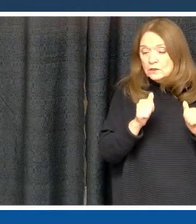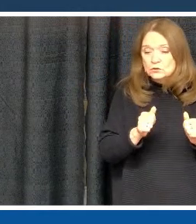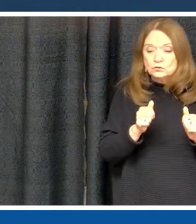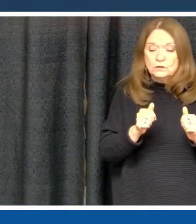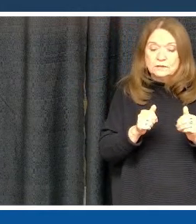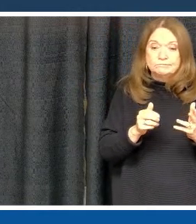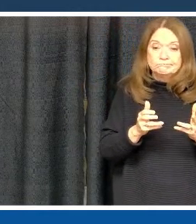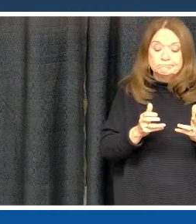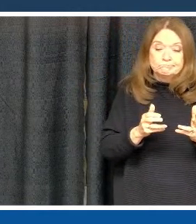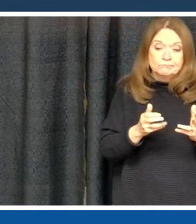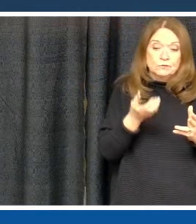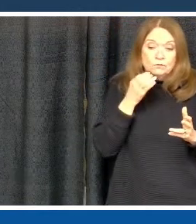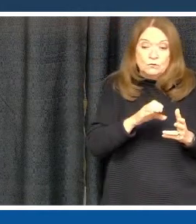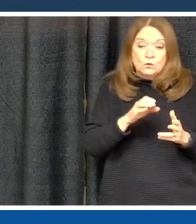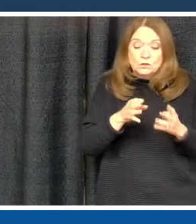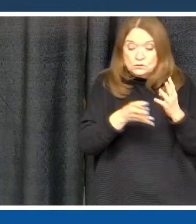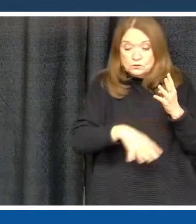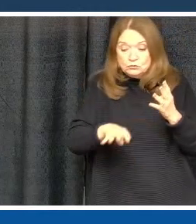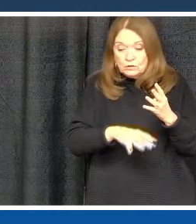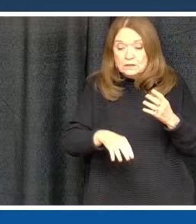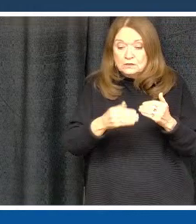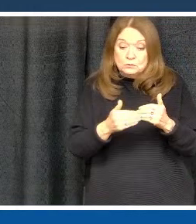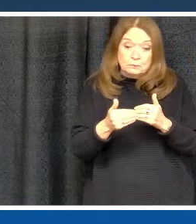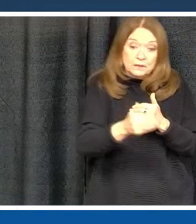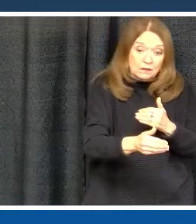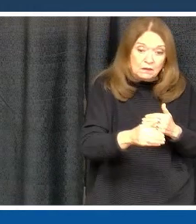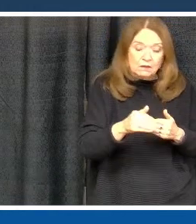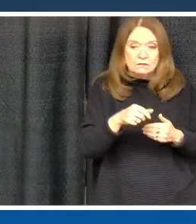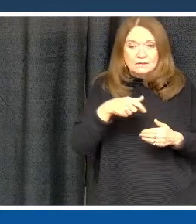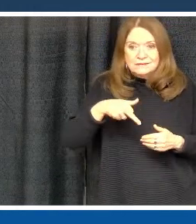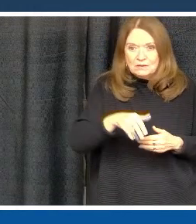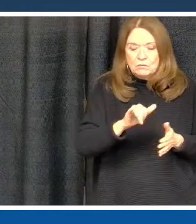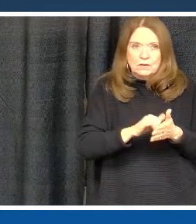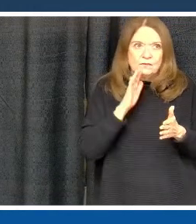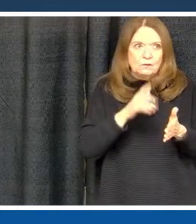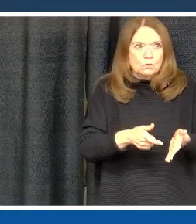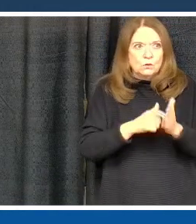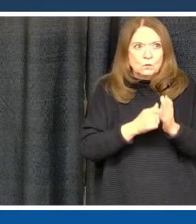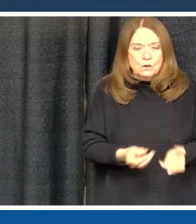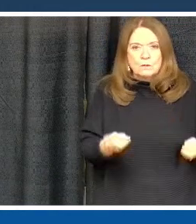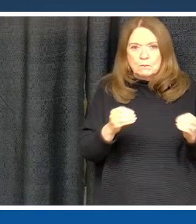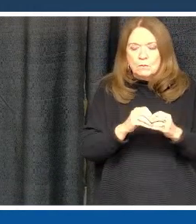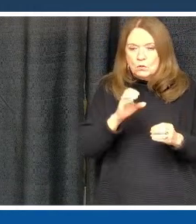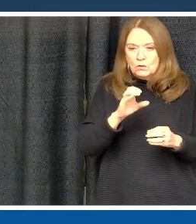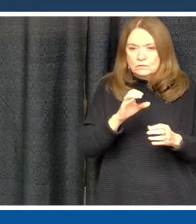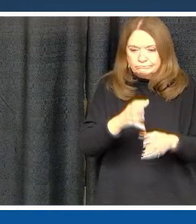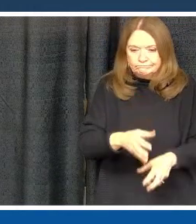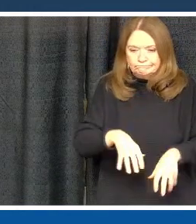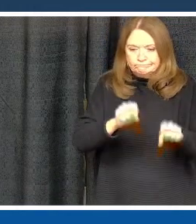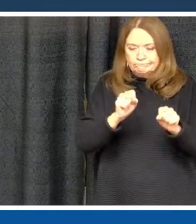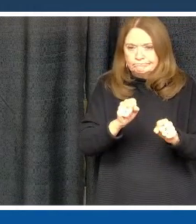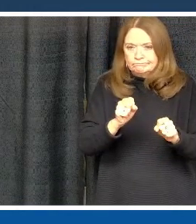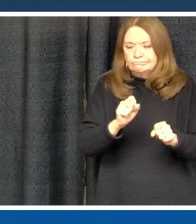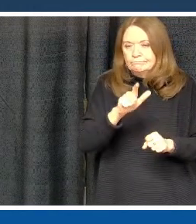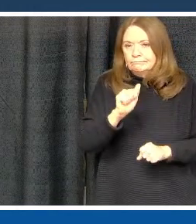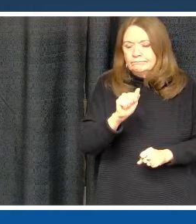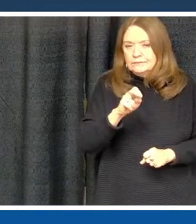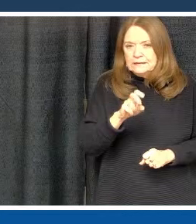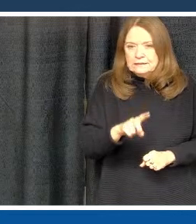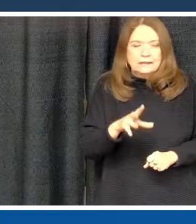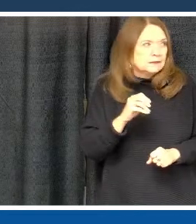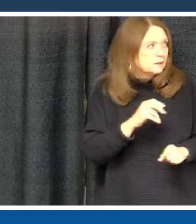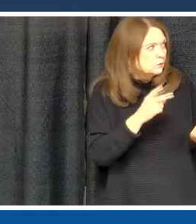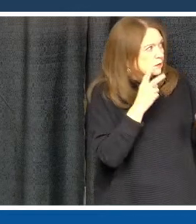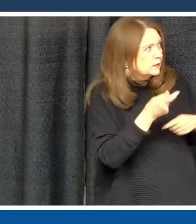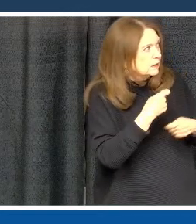ditch back beyond the sidewalk, but that obviously requires additional capture. And you'll see us here, instead of asking